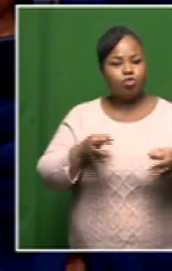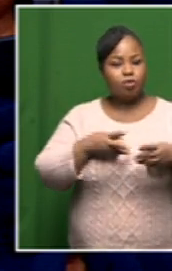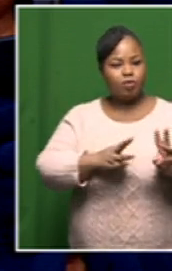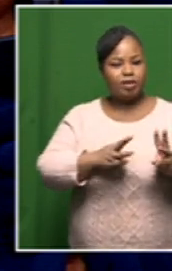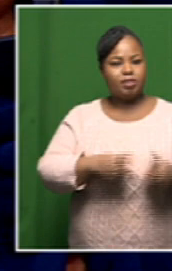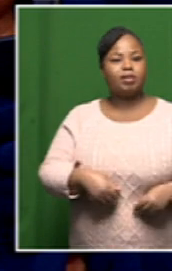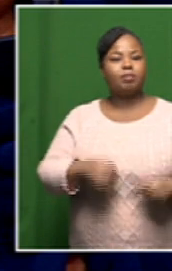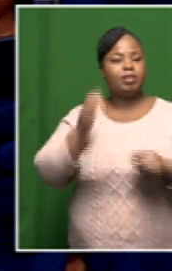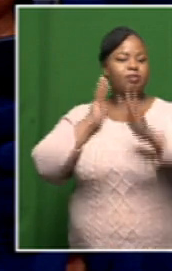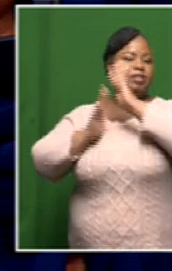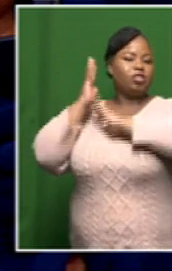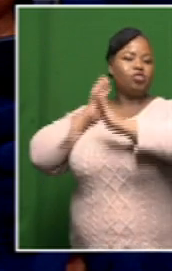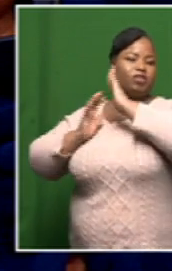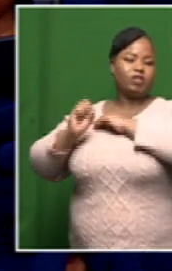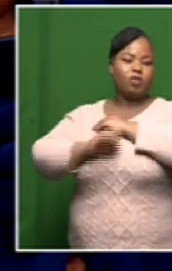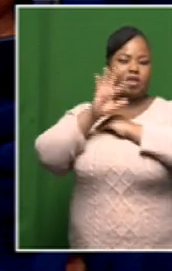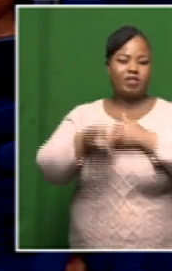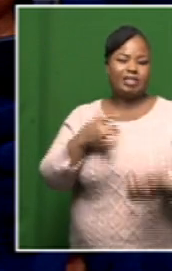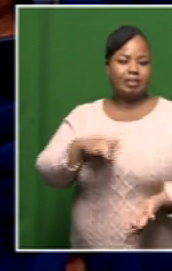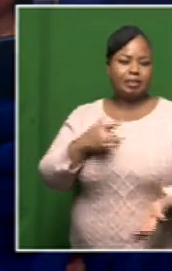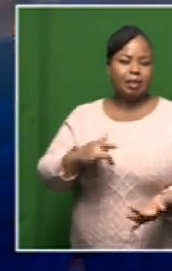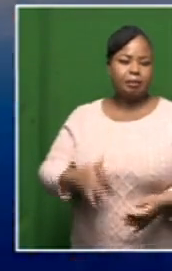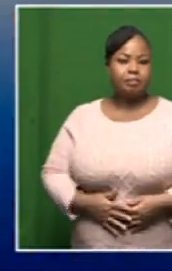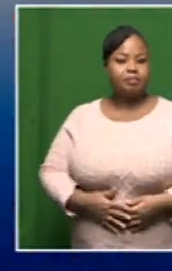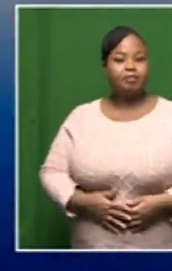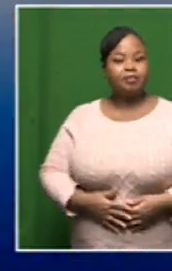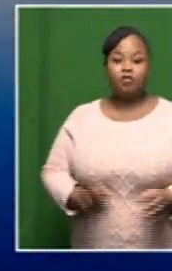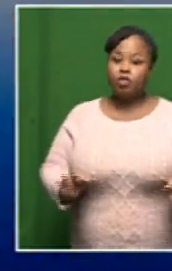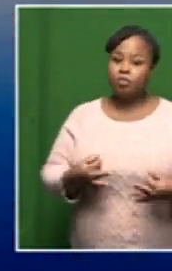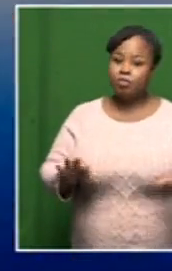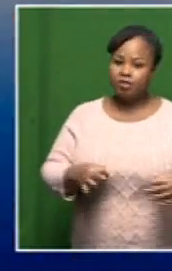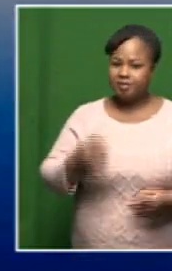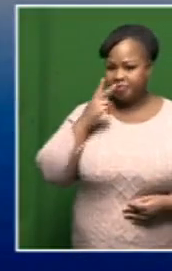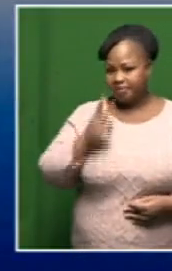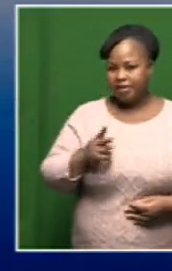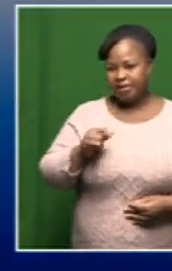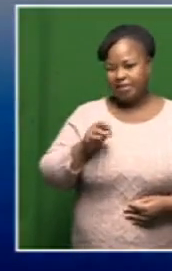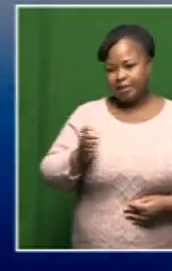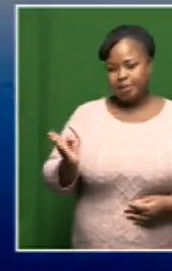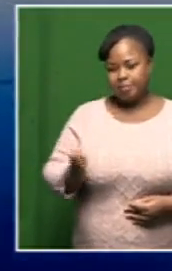styles, tracing the history of the guitar. All right, speaking of music, Lucille is here.